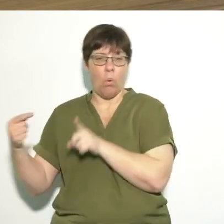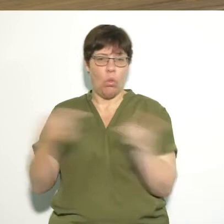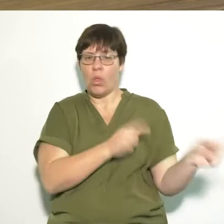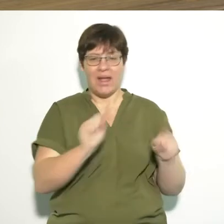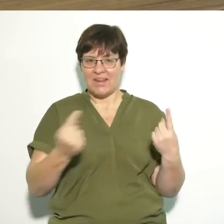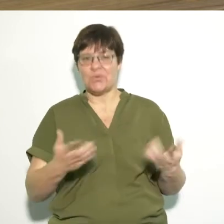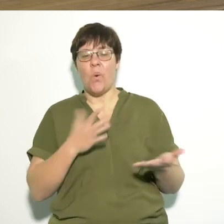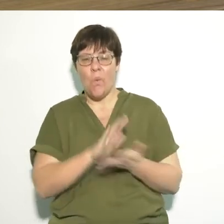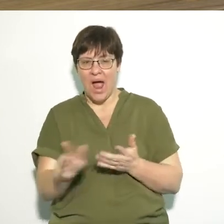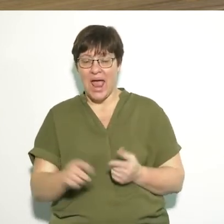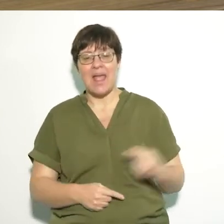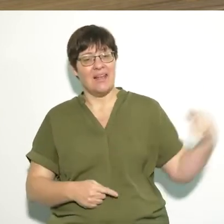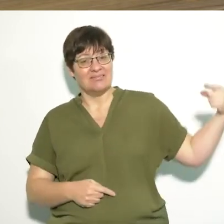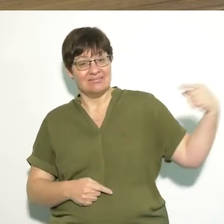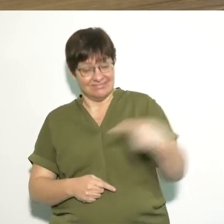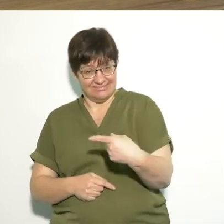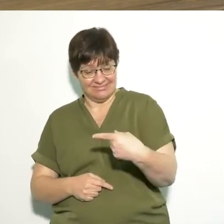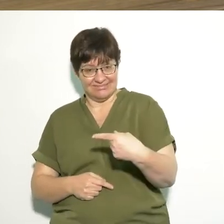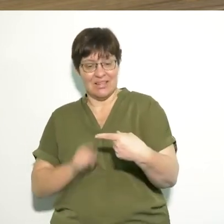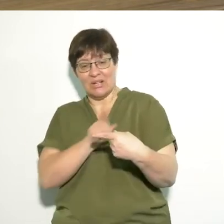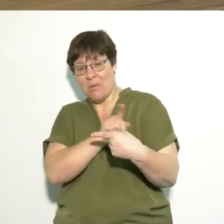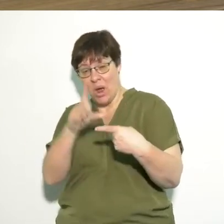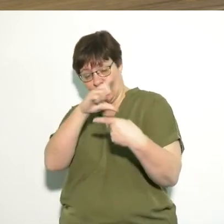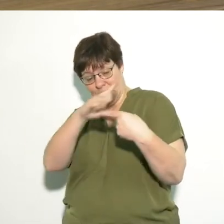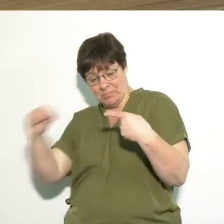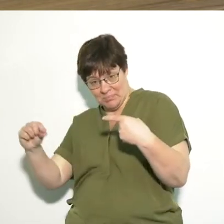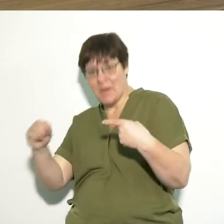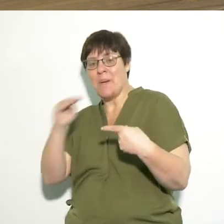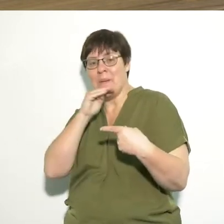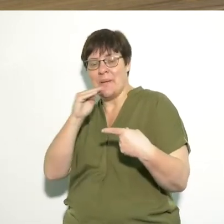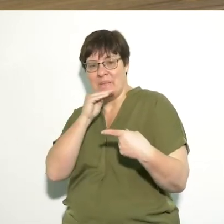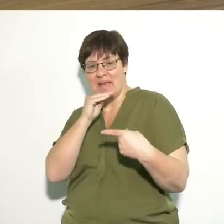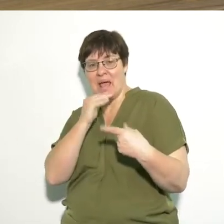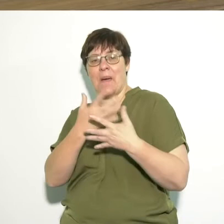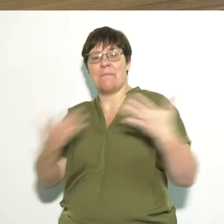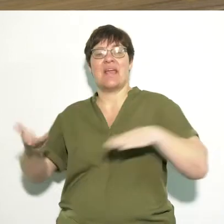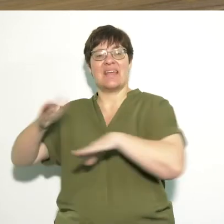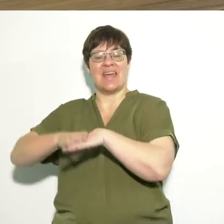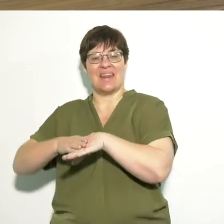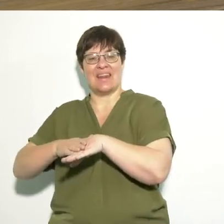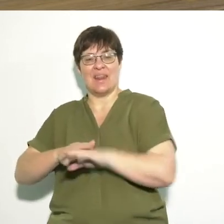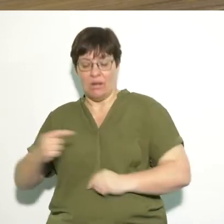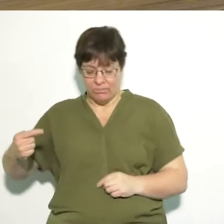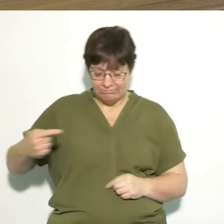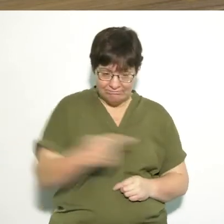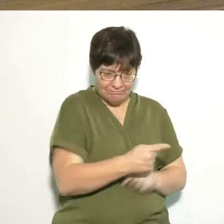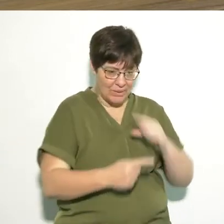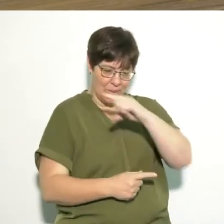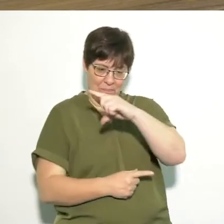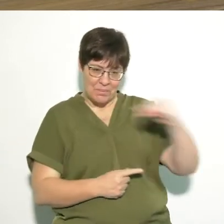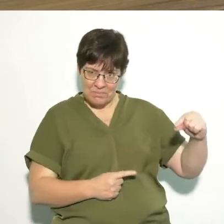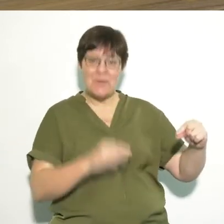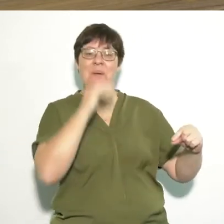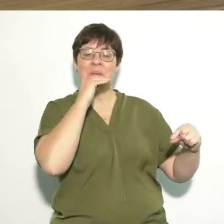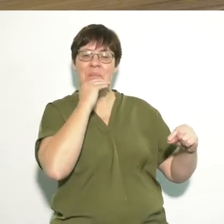of, because this is one sign, put it in front of you so you can make sure that your other sign is going the other way